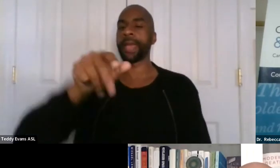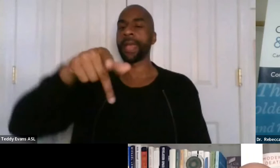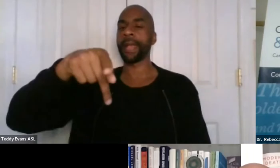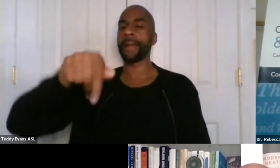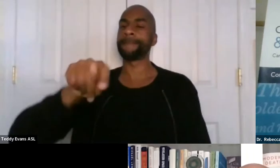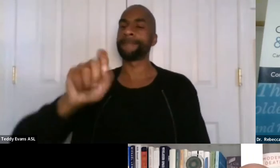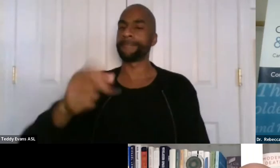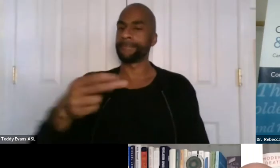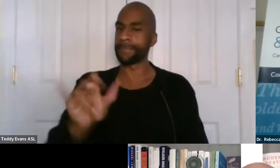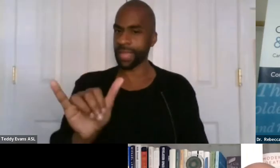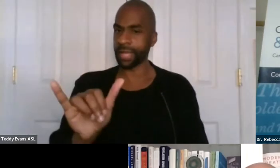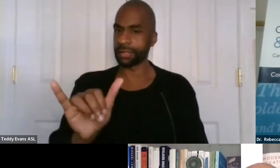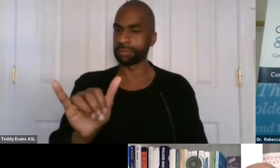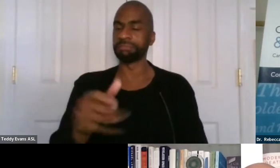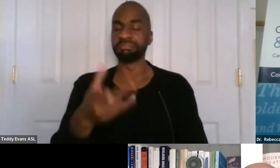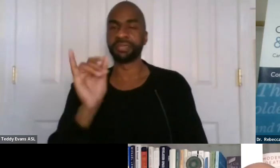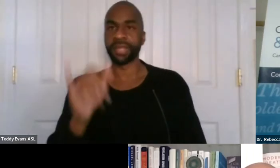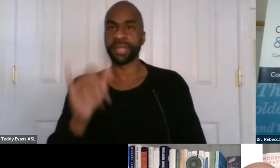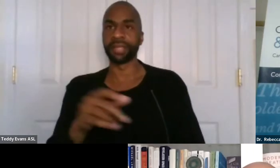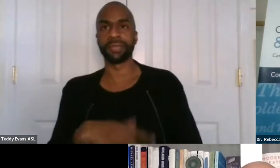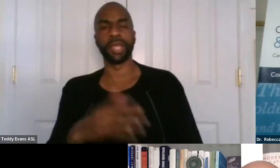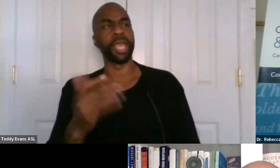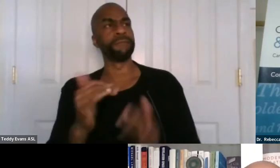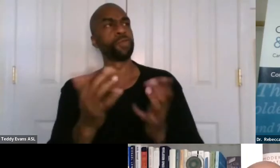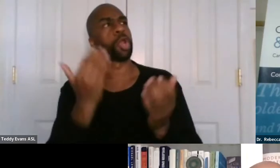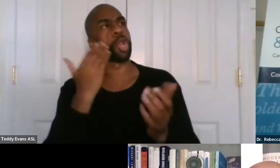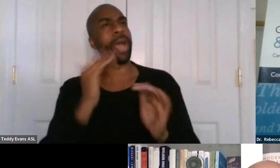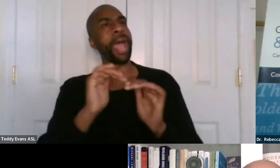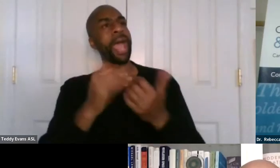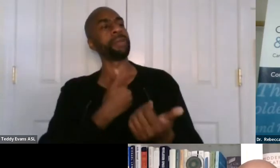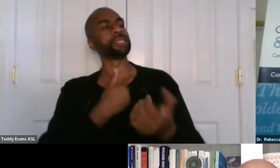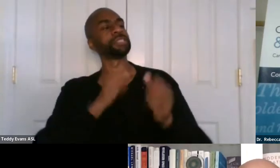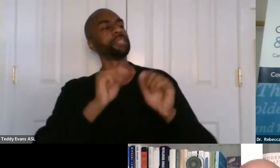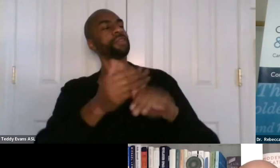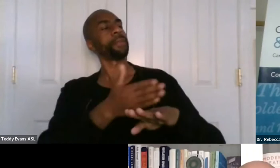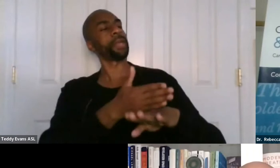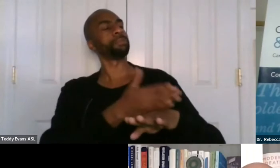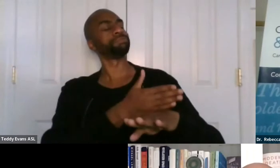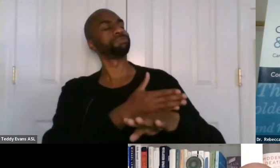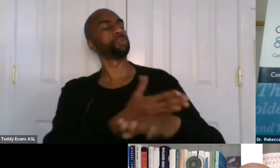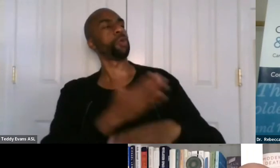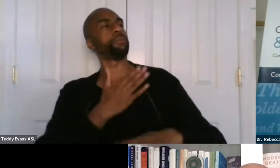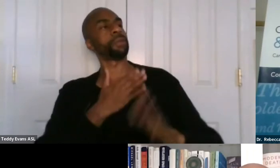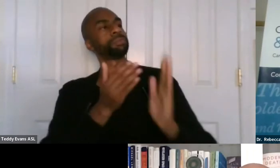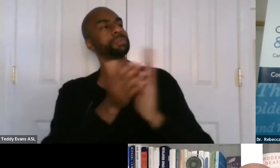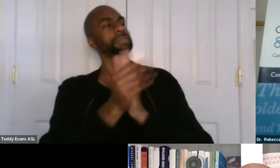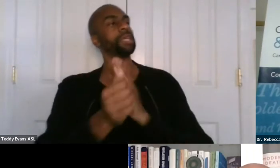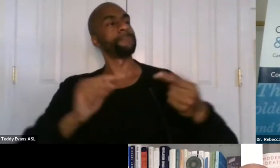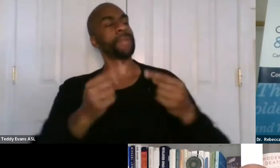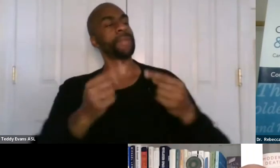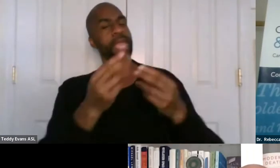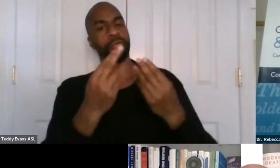better pain physician today? What is the one thing I can do today that can make me